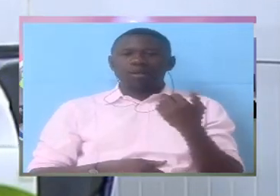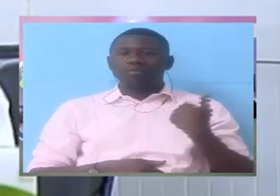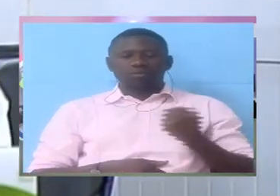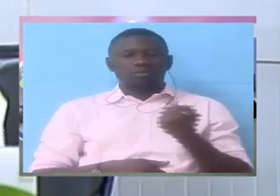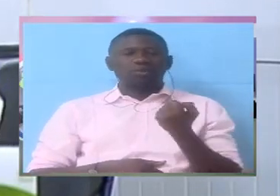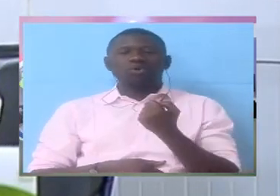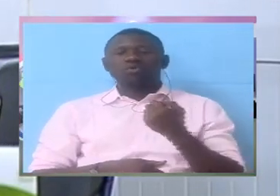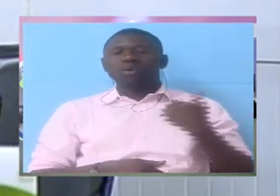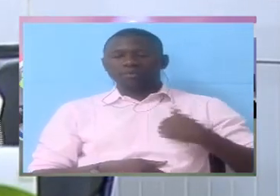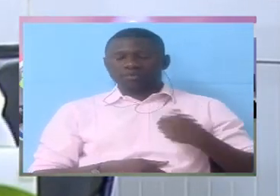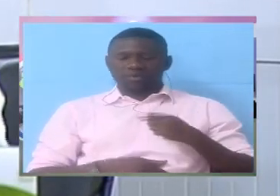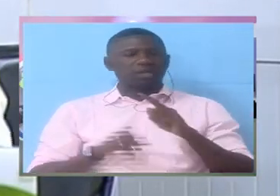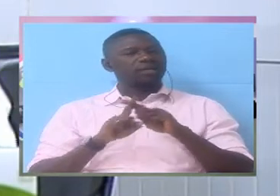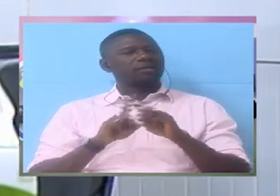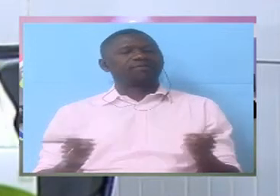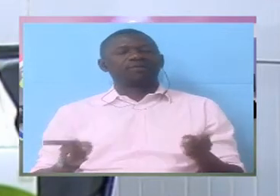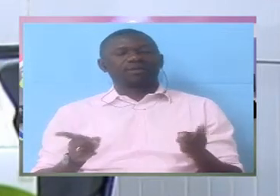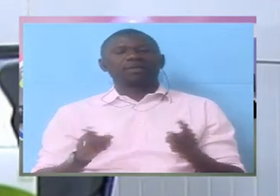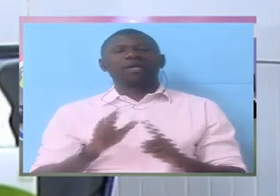Somebody will do something,